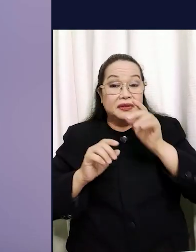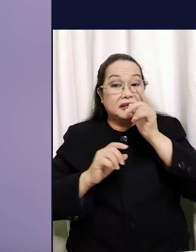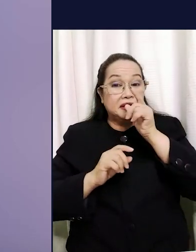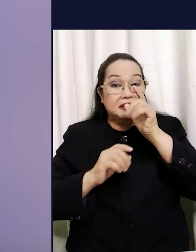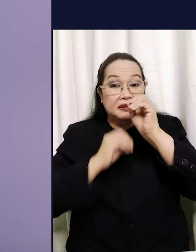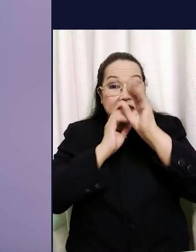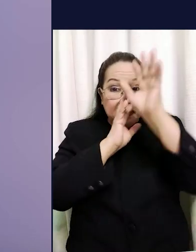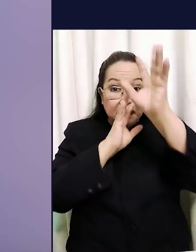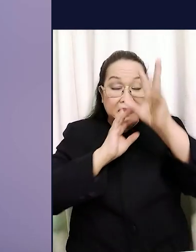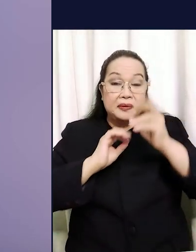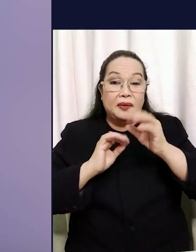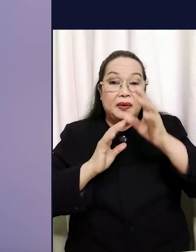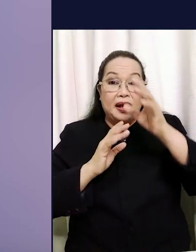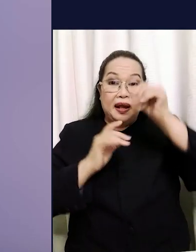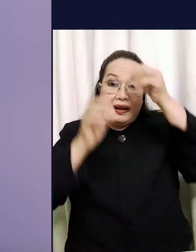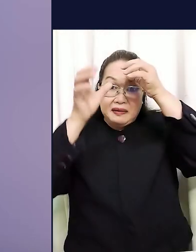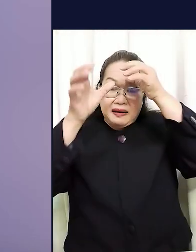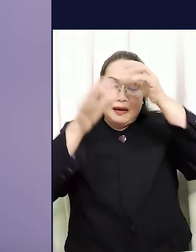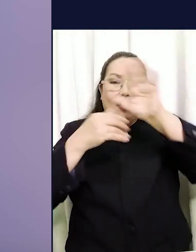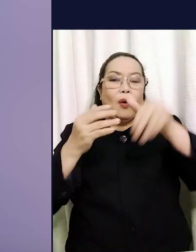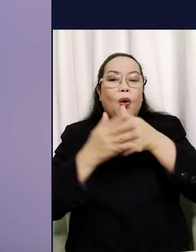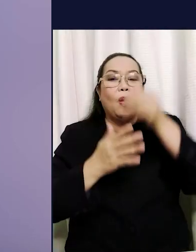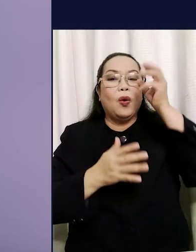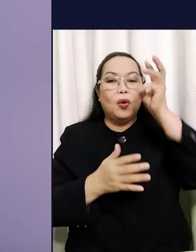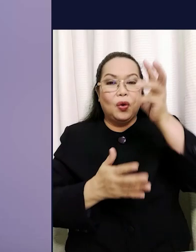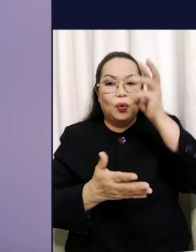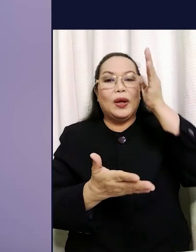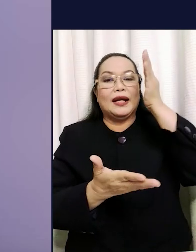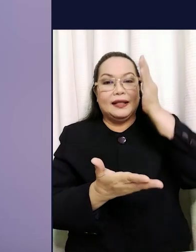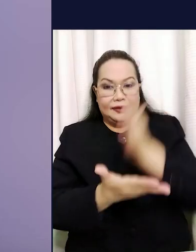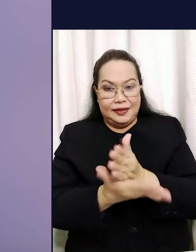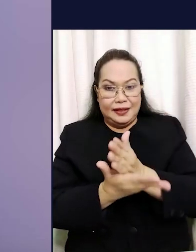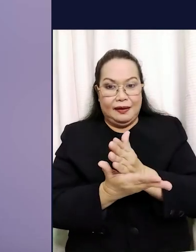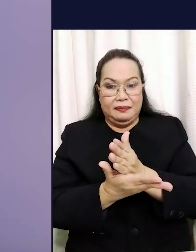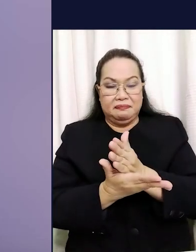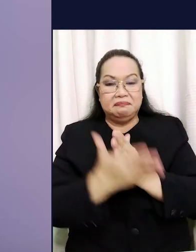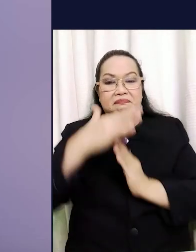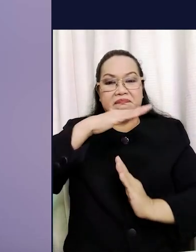all of this will just cease. All of this